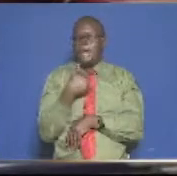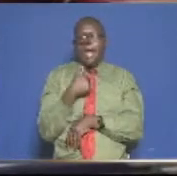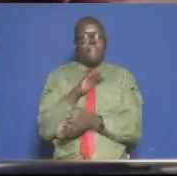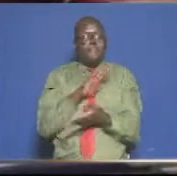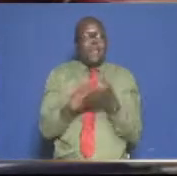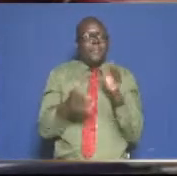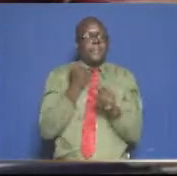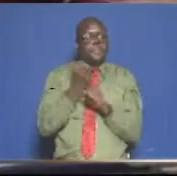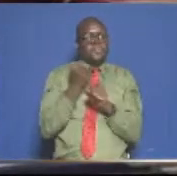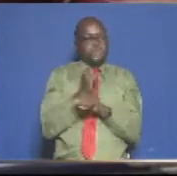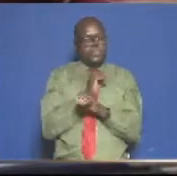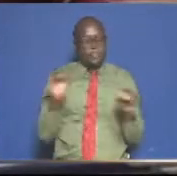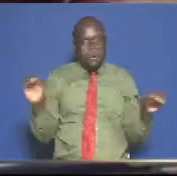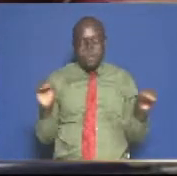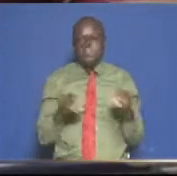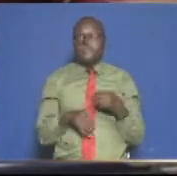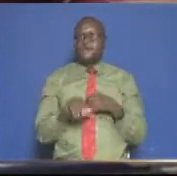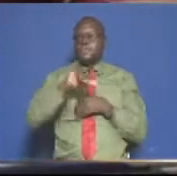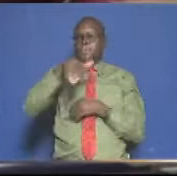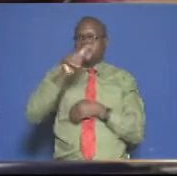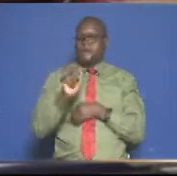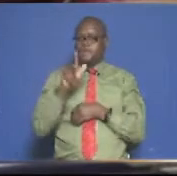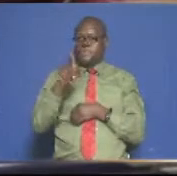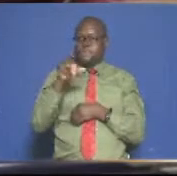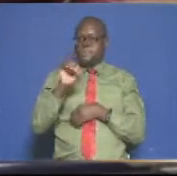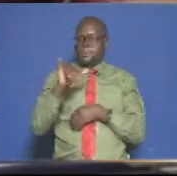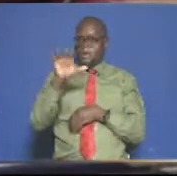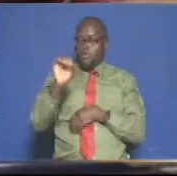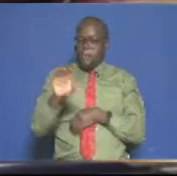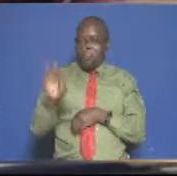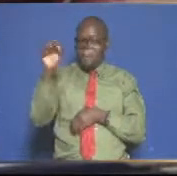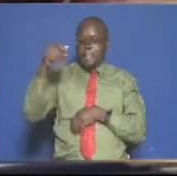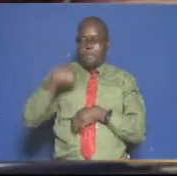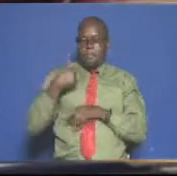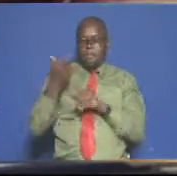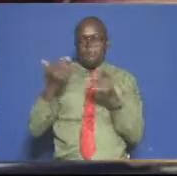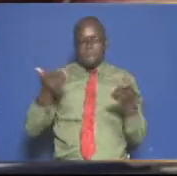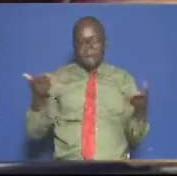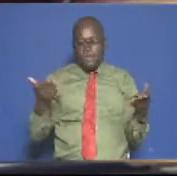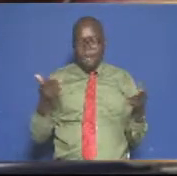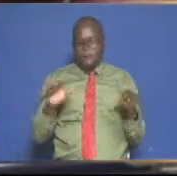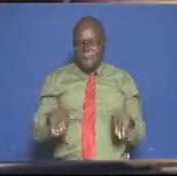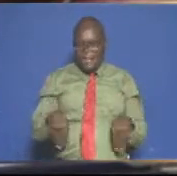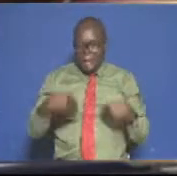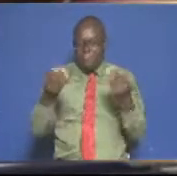do. Jakoya Mediu picked me from somewhere and gave